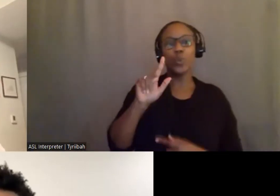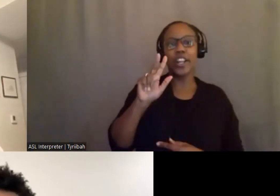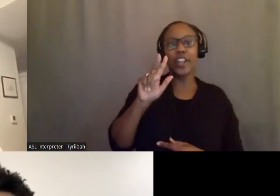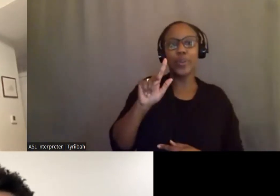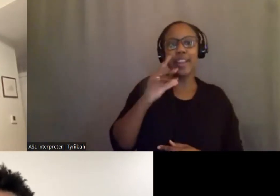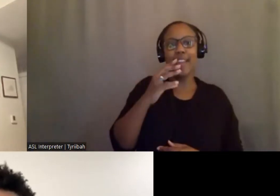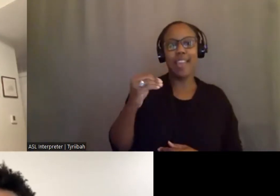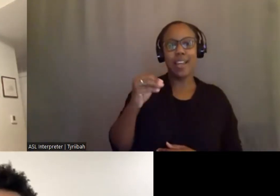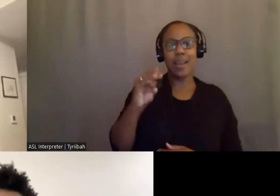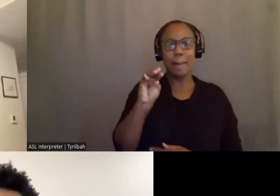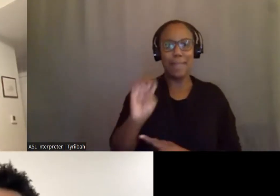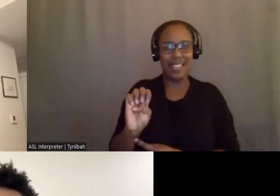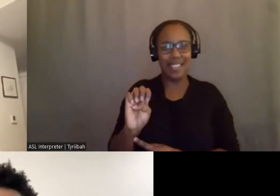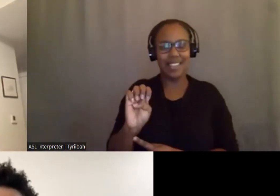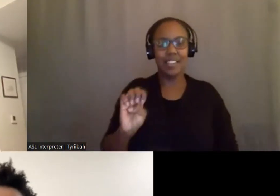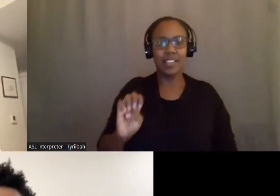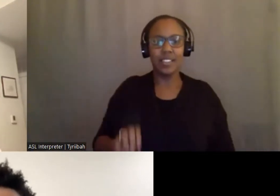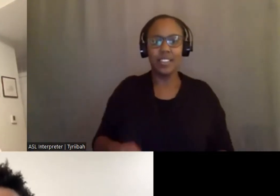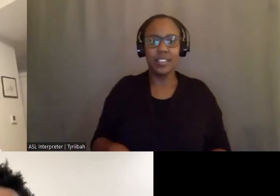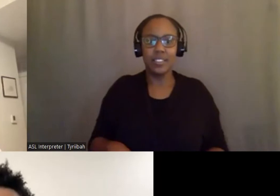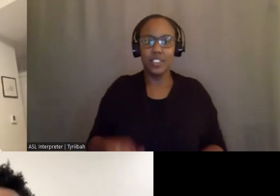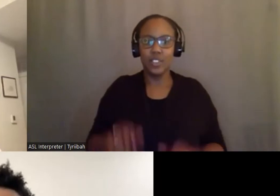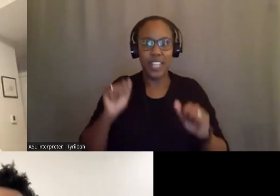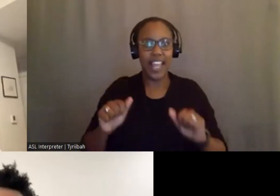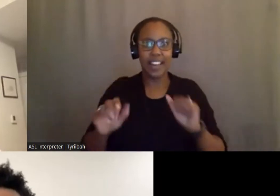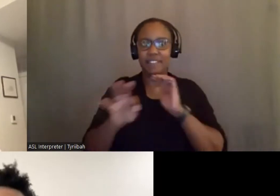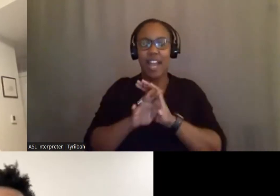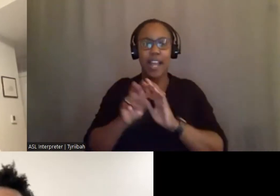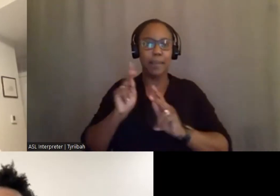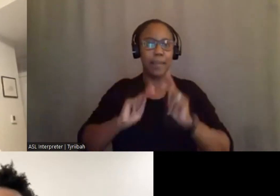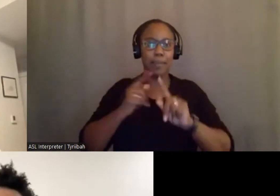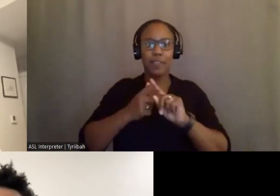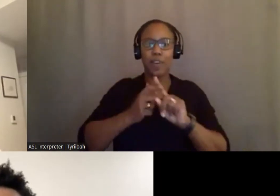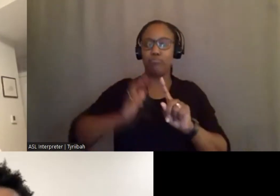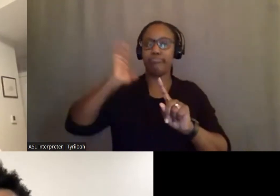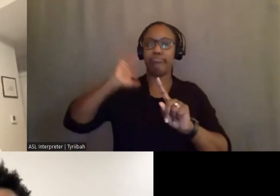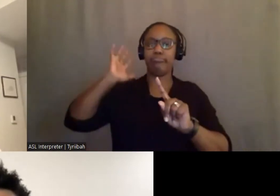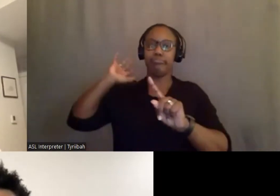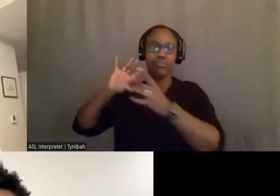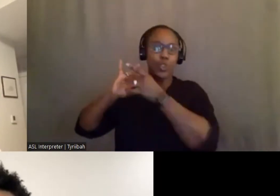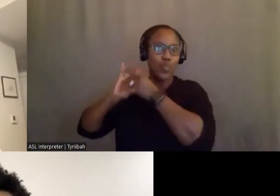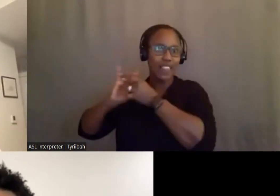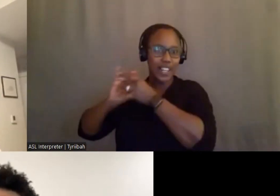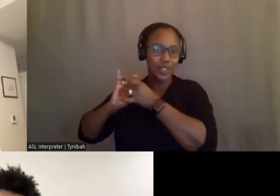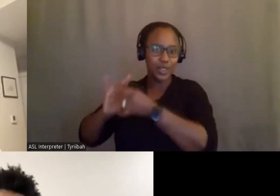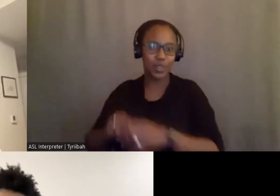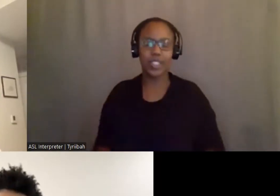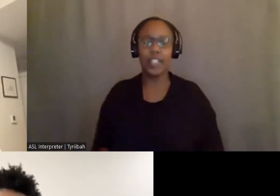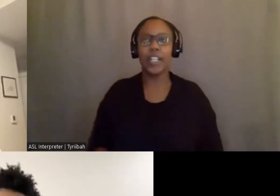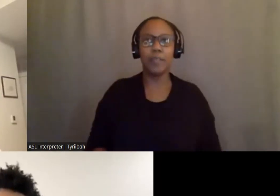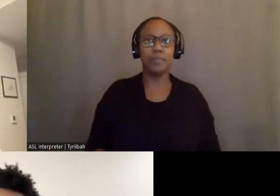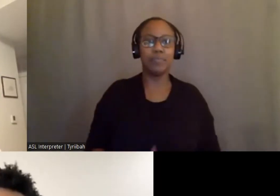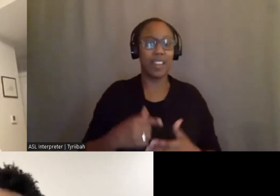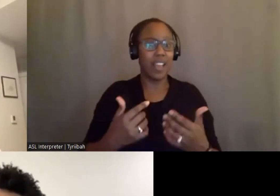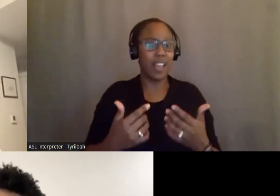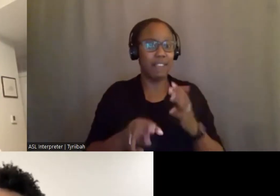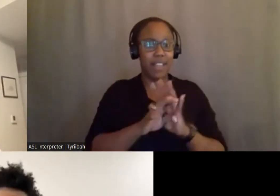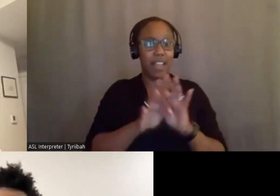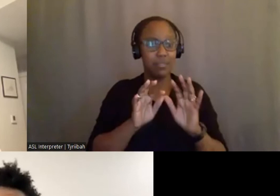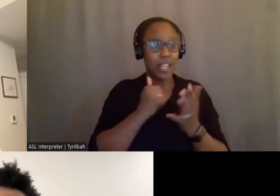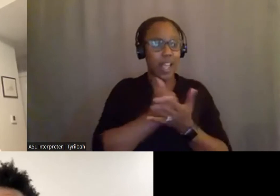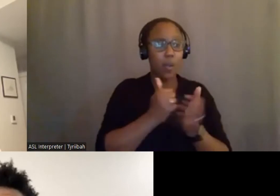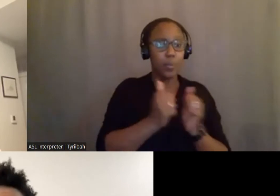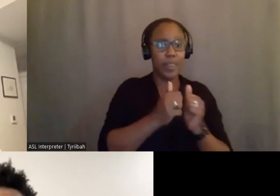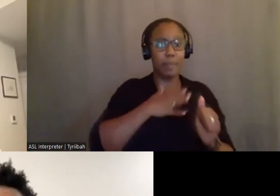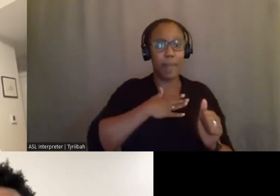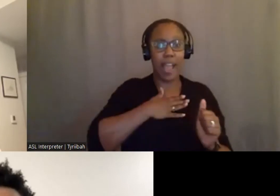you know, second, third, fourth, even more distant than that. And I've even gotten some help with my ancestry and the kind of